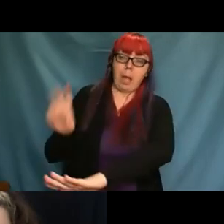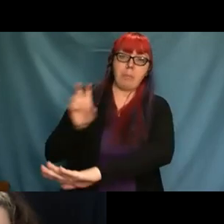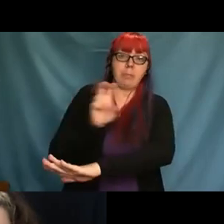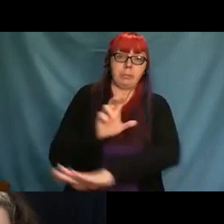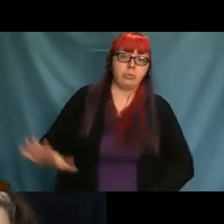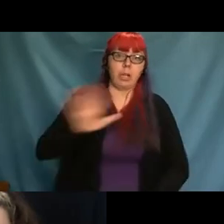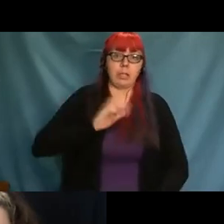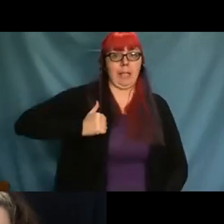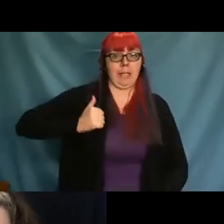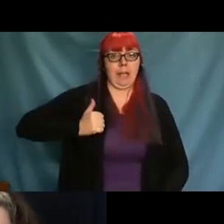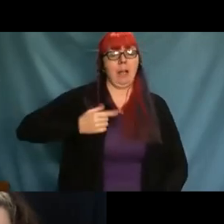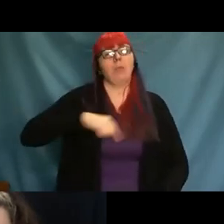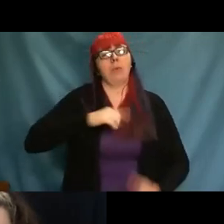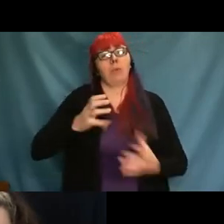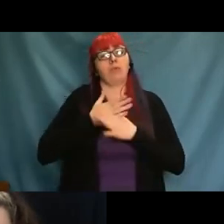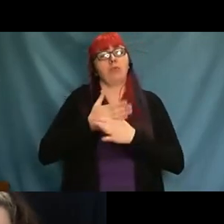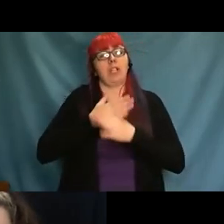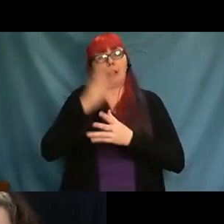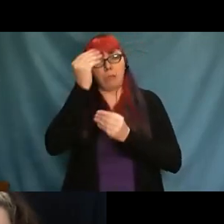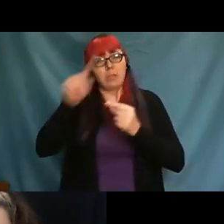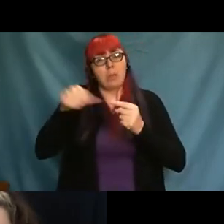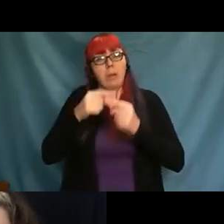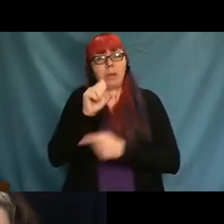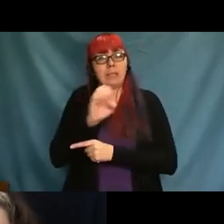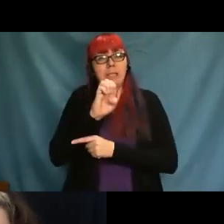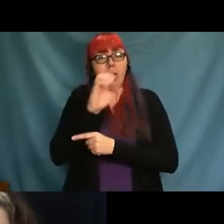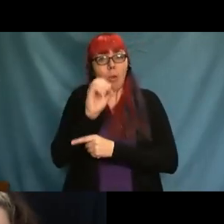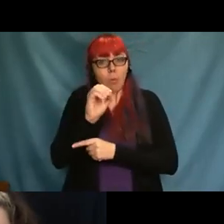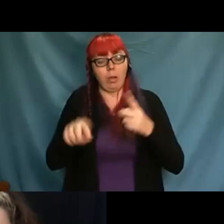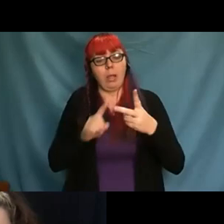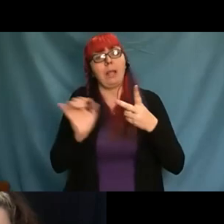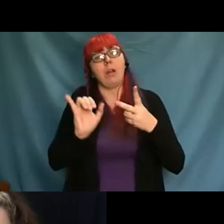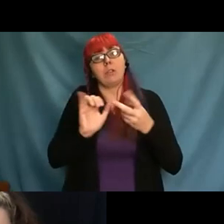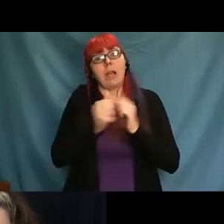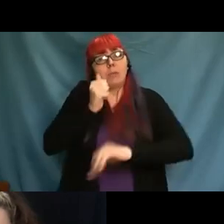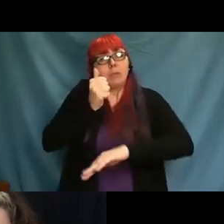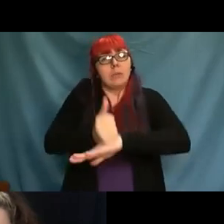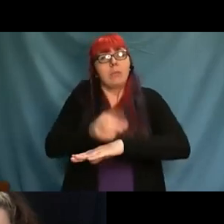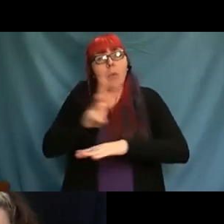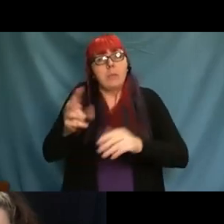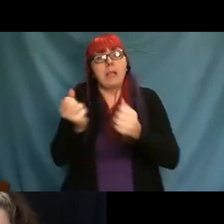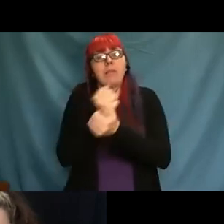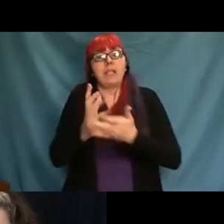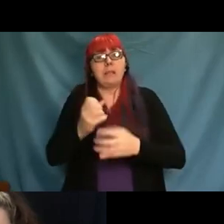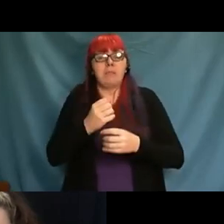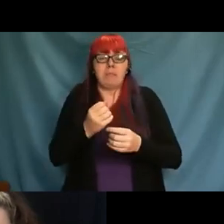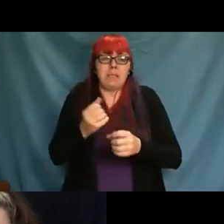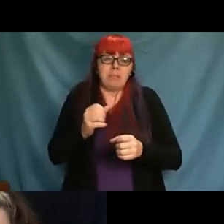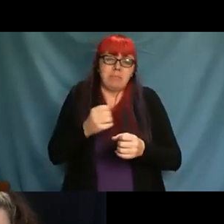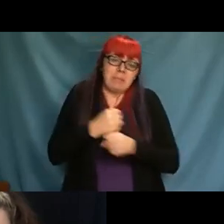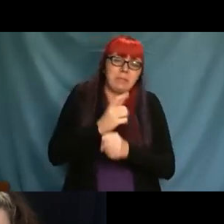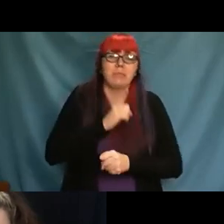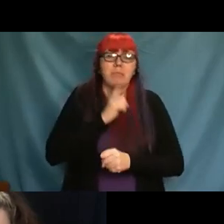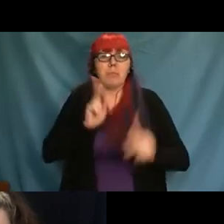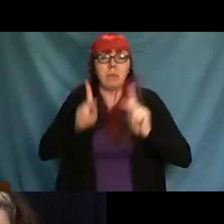engine optimization and discoverability online with artists and art organizations. So I guess I do